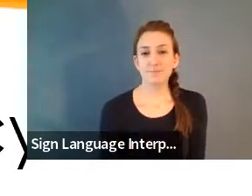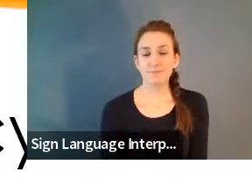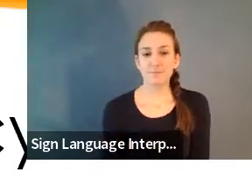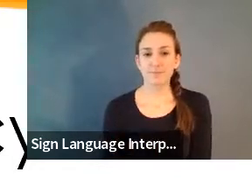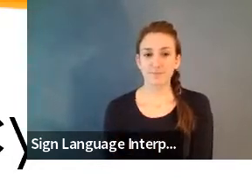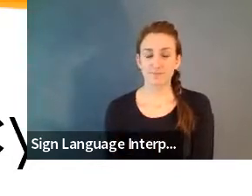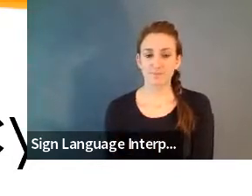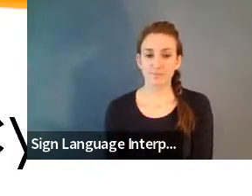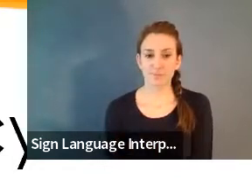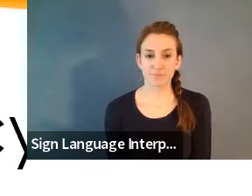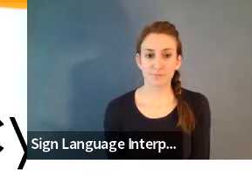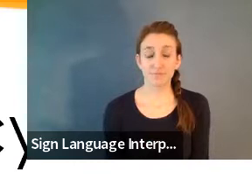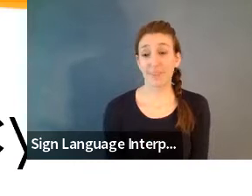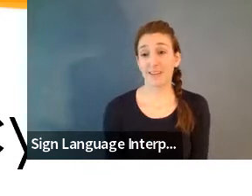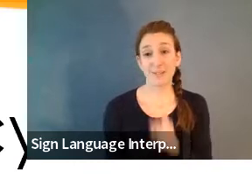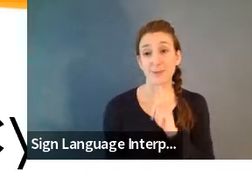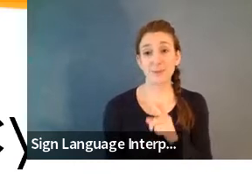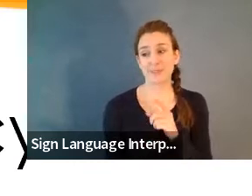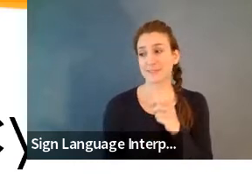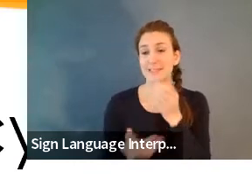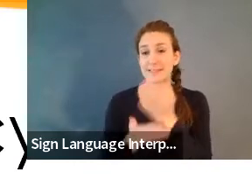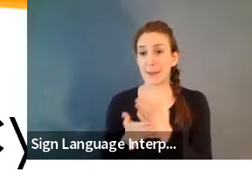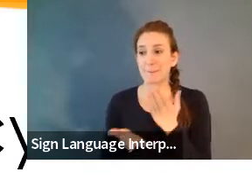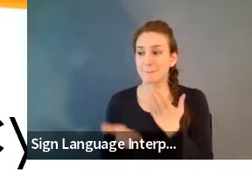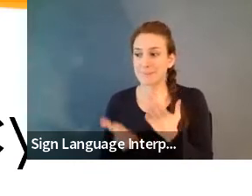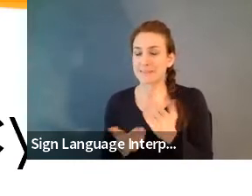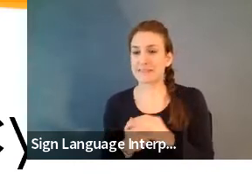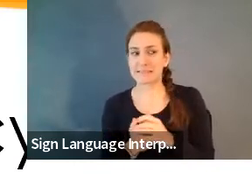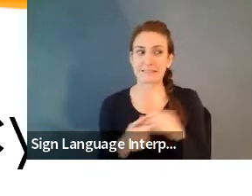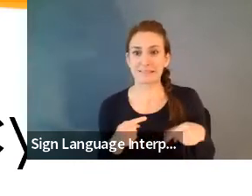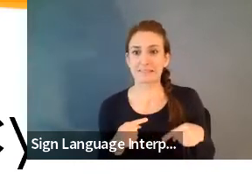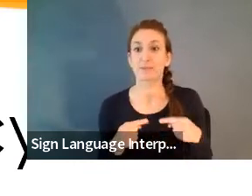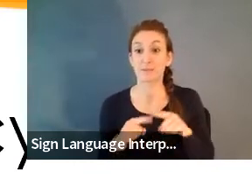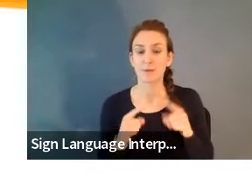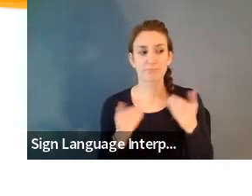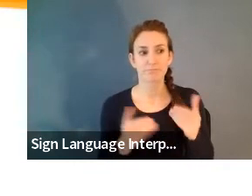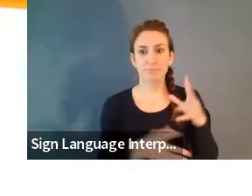a truly amazing job with that. Thank you very much.